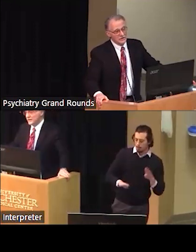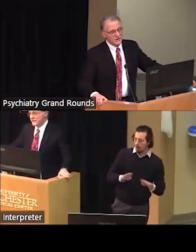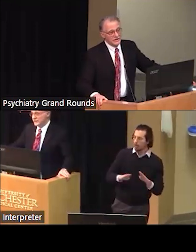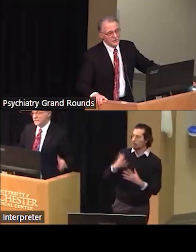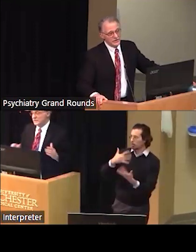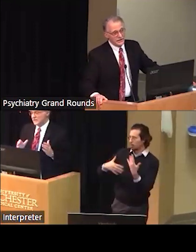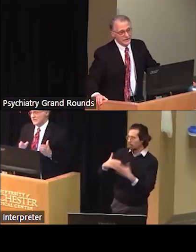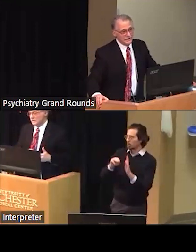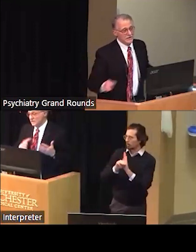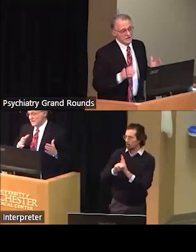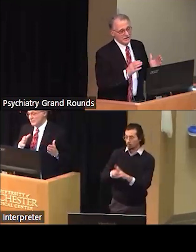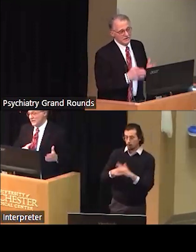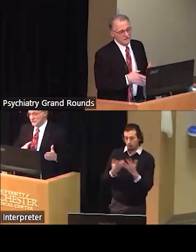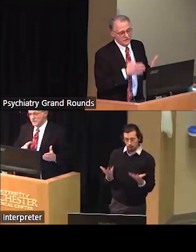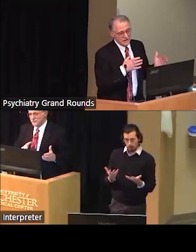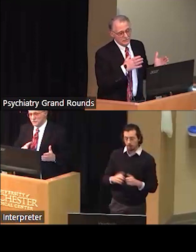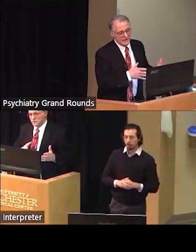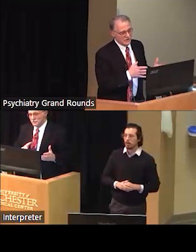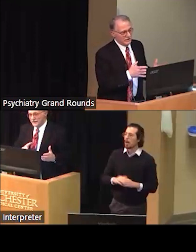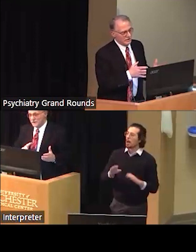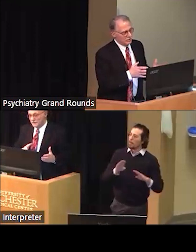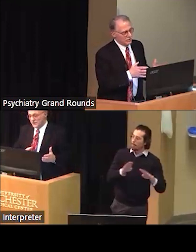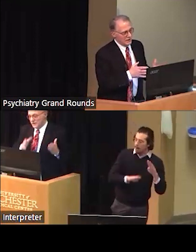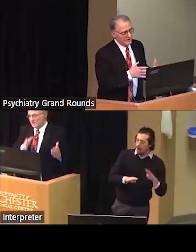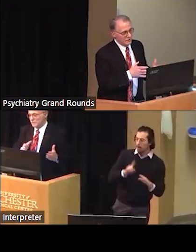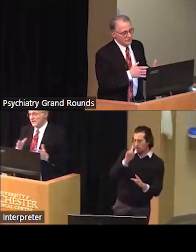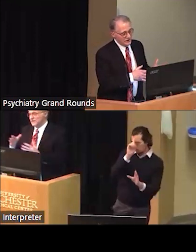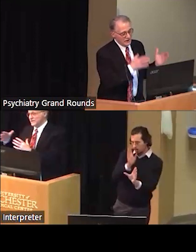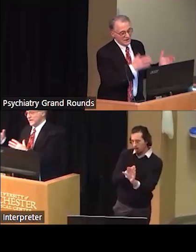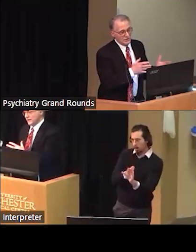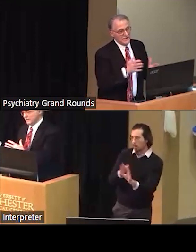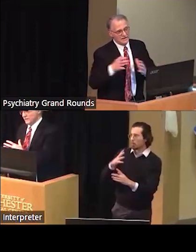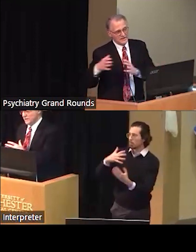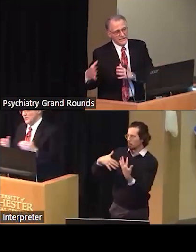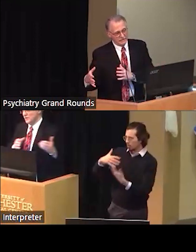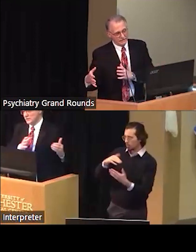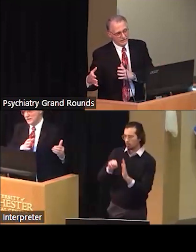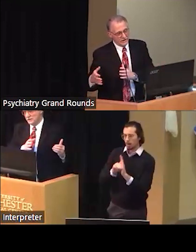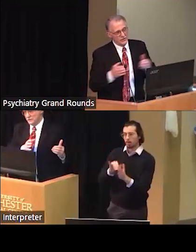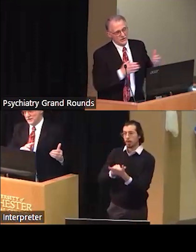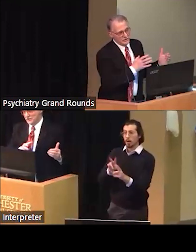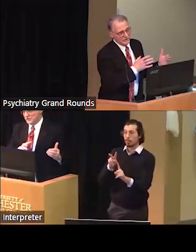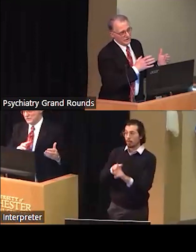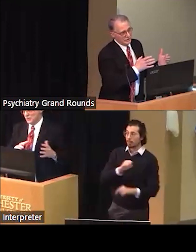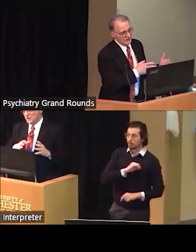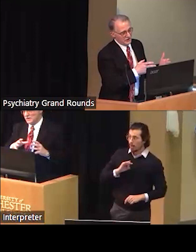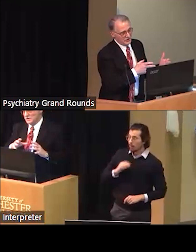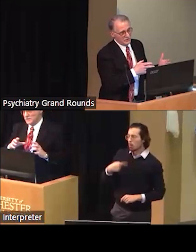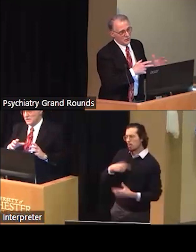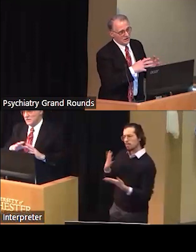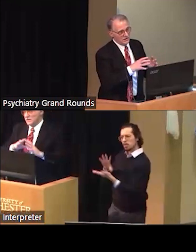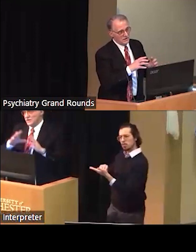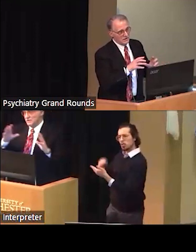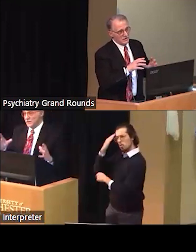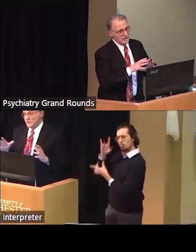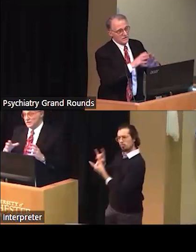I'd like you to try to do today is to think of biopsychosocial model as applied to staff. We learned about it for patients,